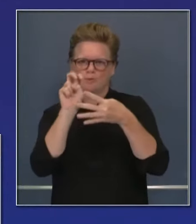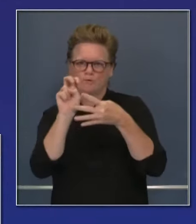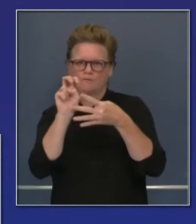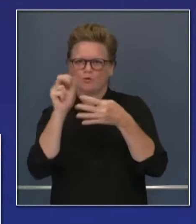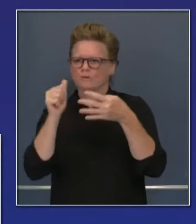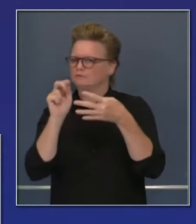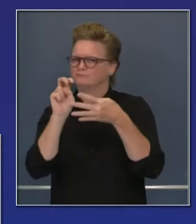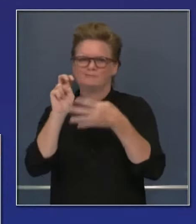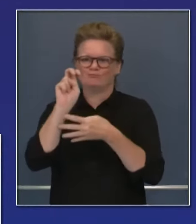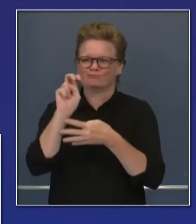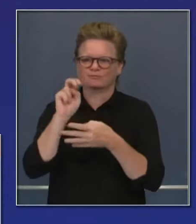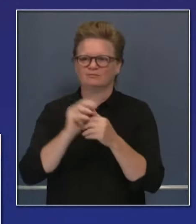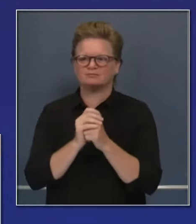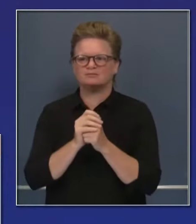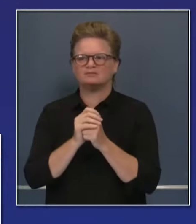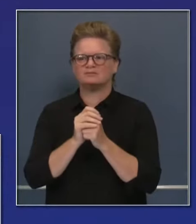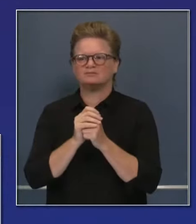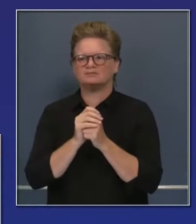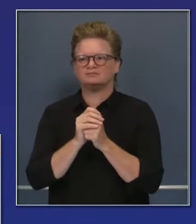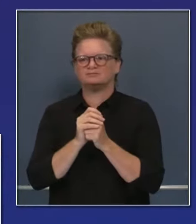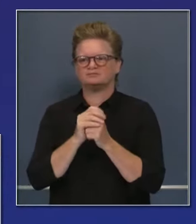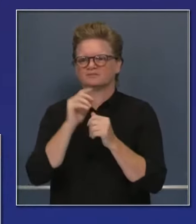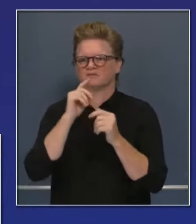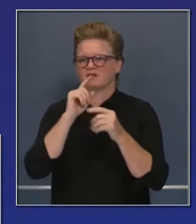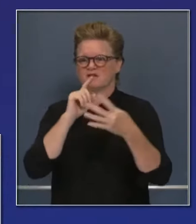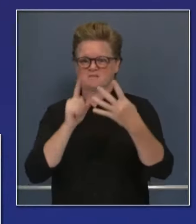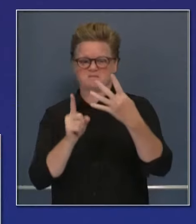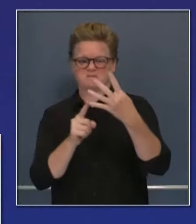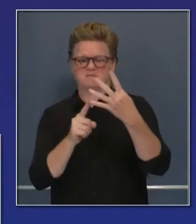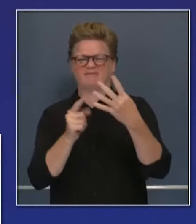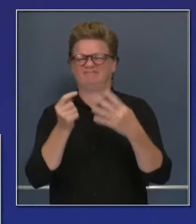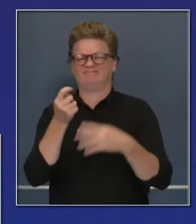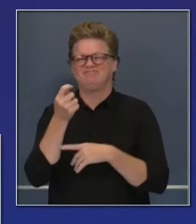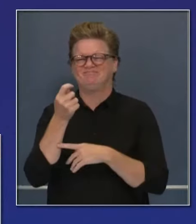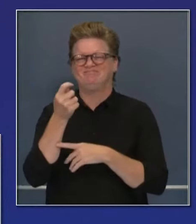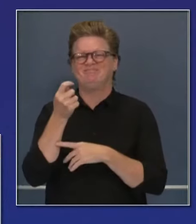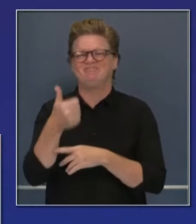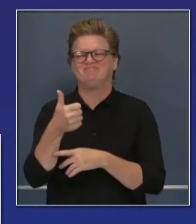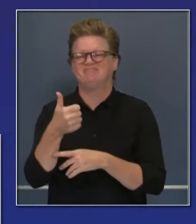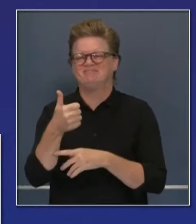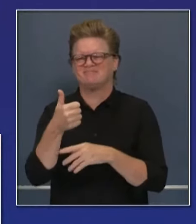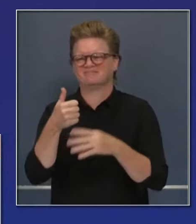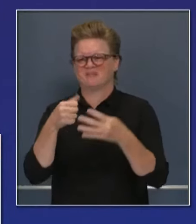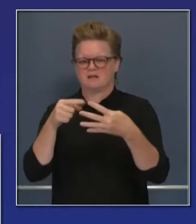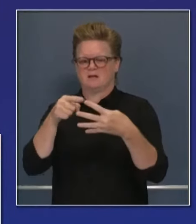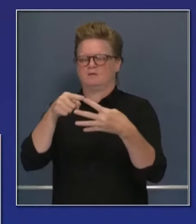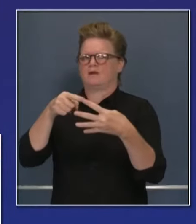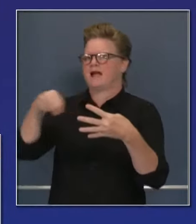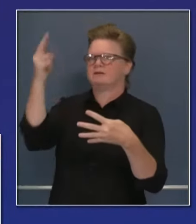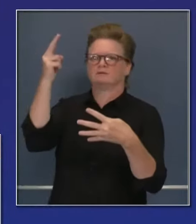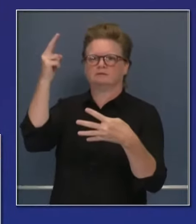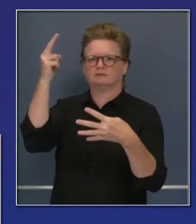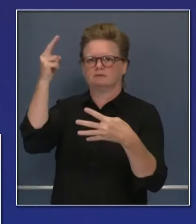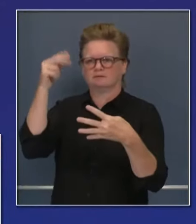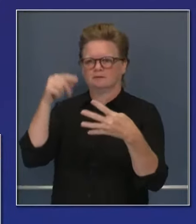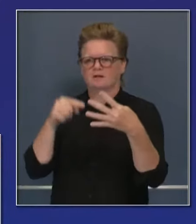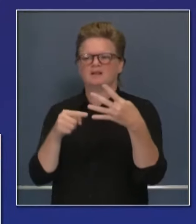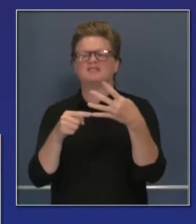be presenting that update on those counties in just a few moments. With that, let me ask Dr. Galley to come